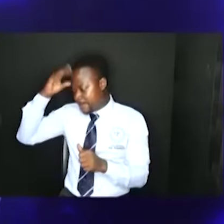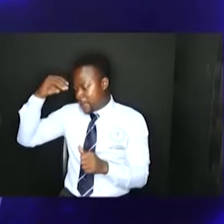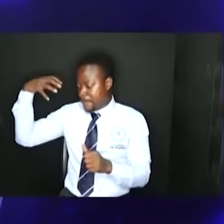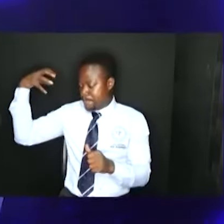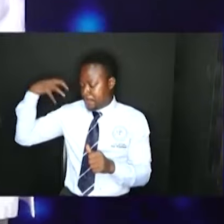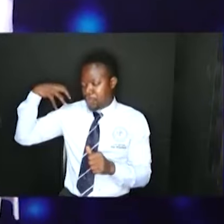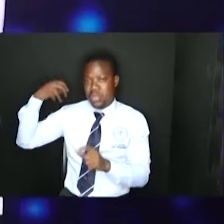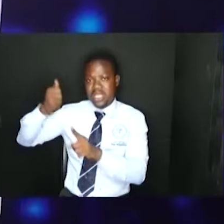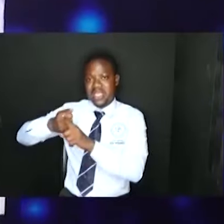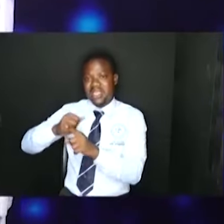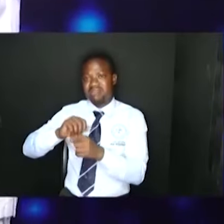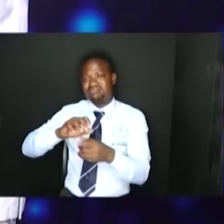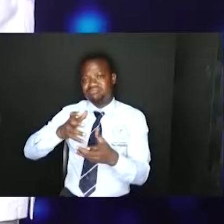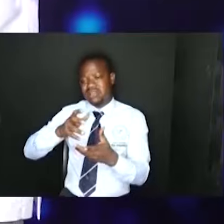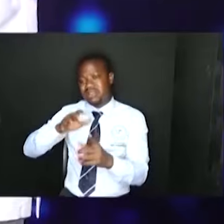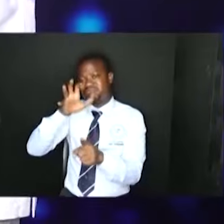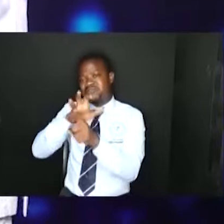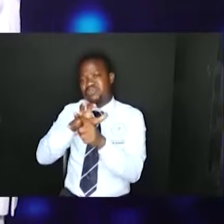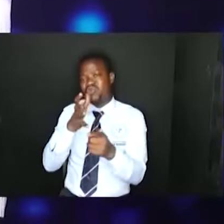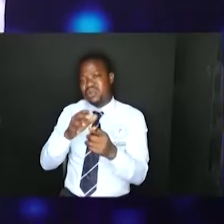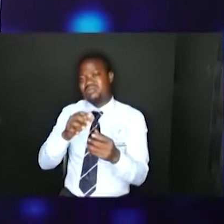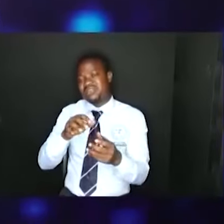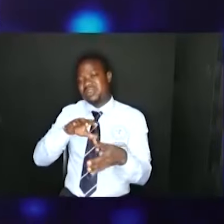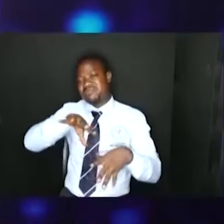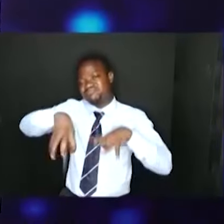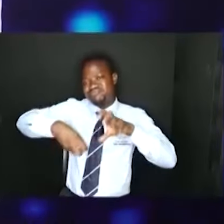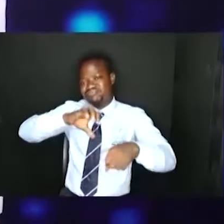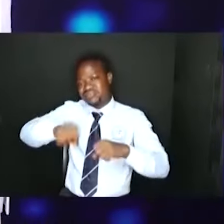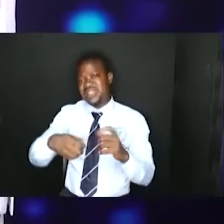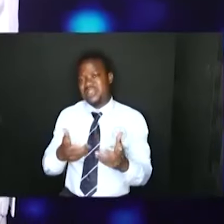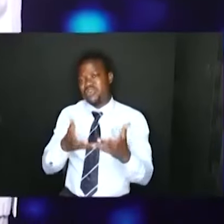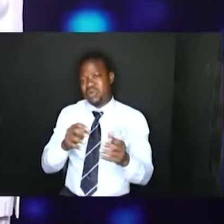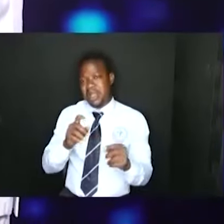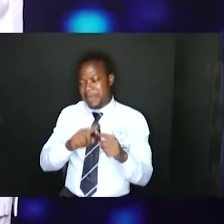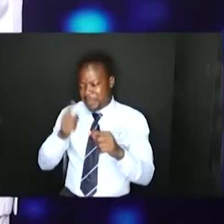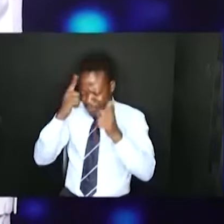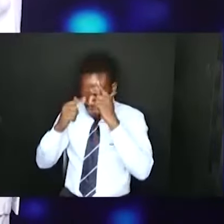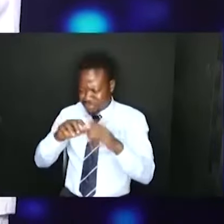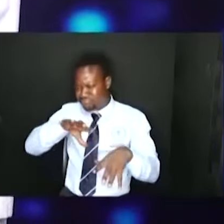sexually. And because of the consequences, you don't want to report